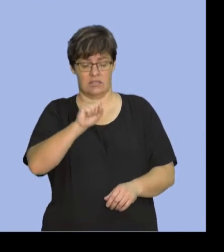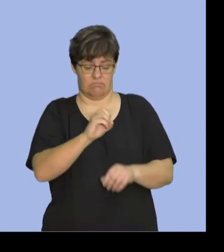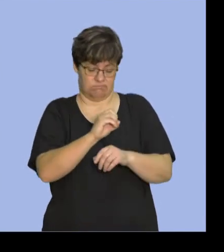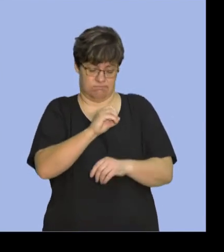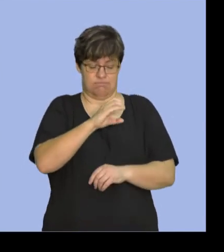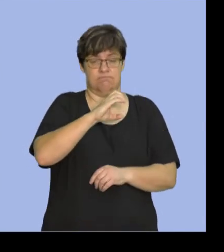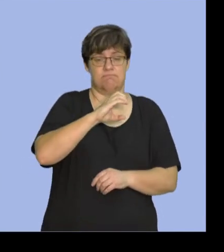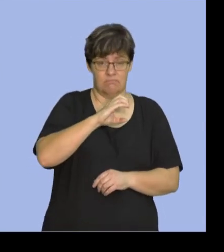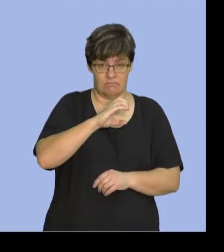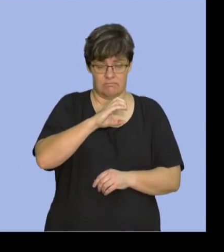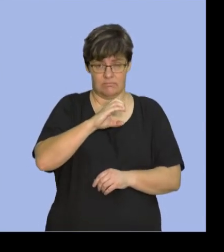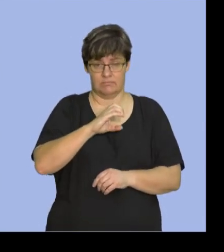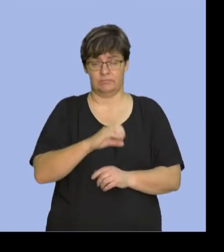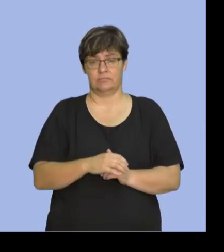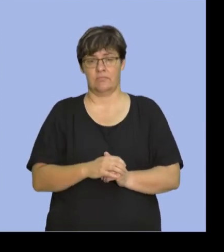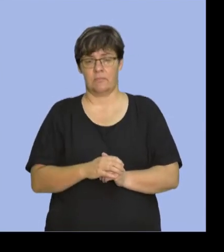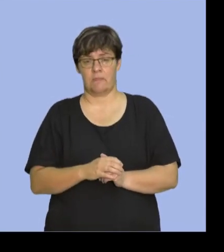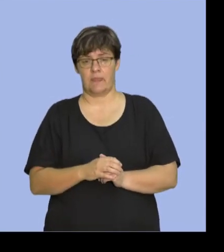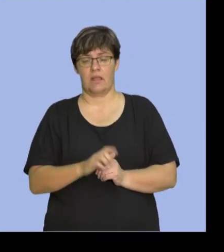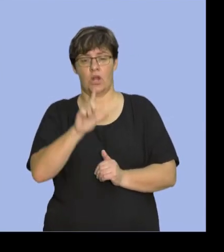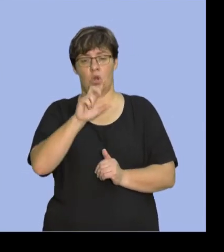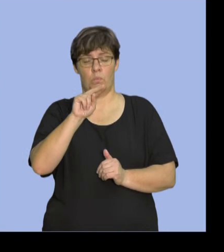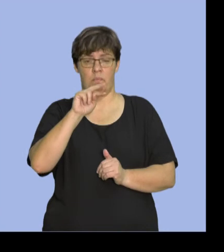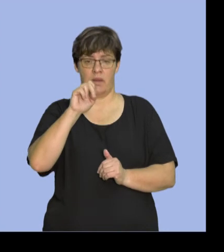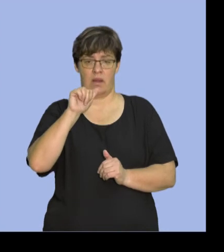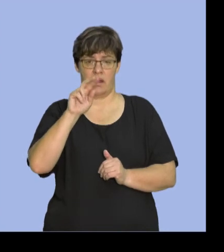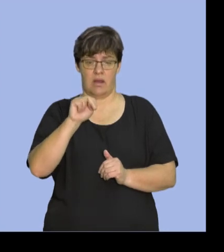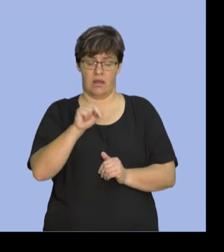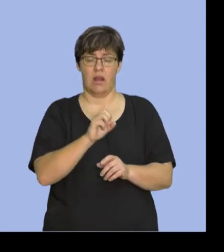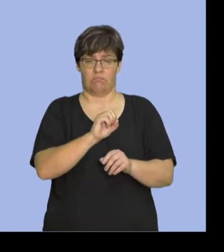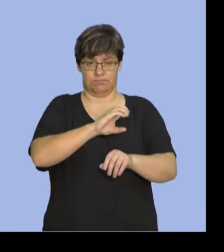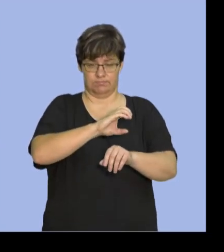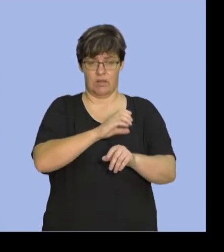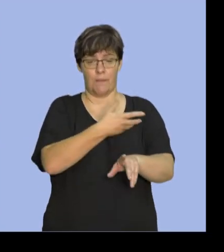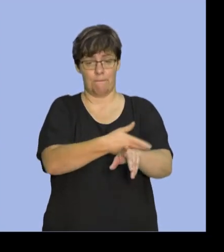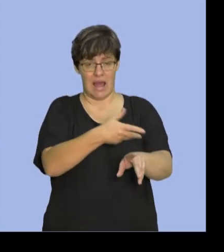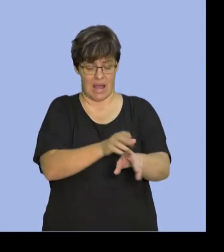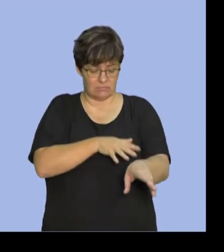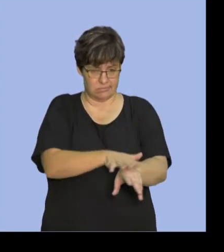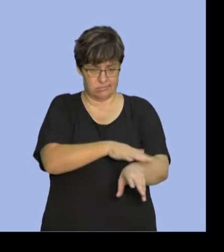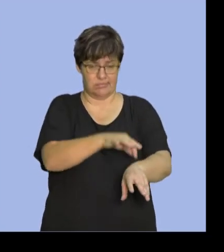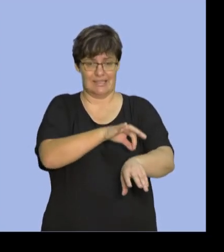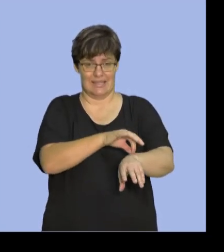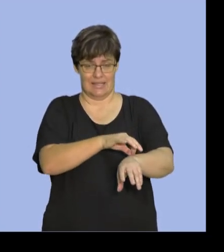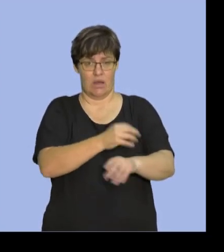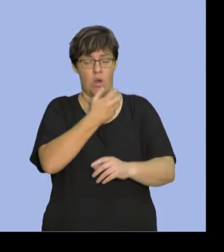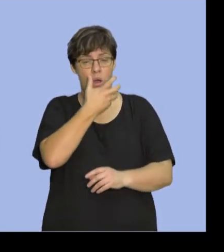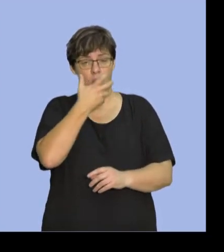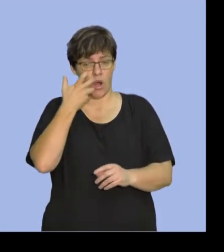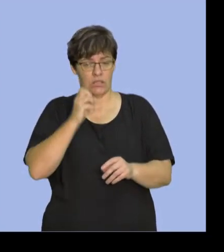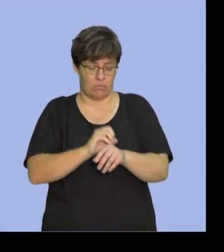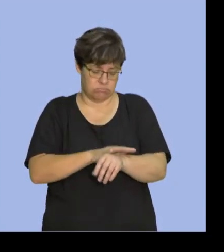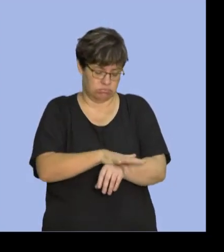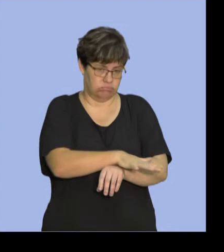again refers to them enlarging their lumen so that there is more blood that enters the skin and heat is lost to the